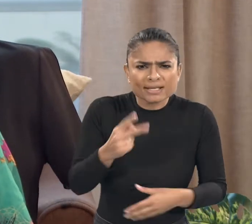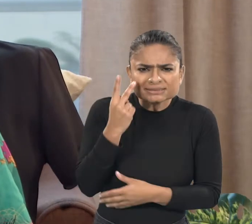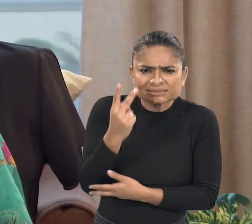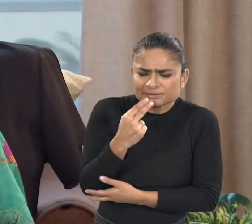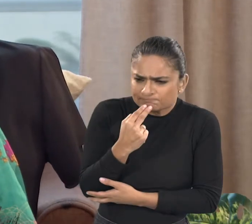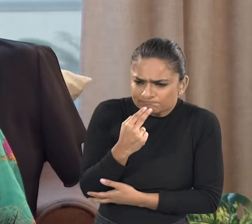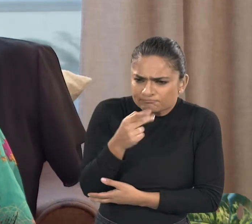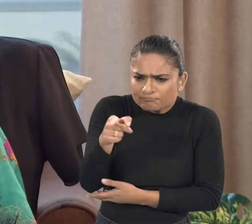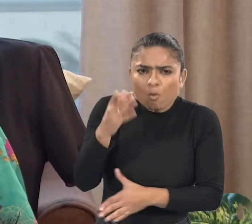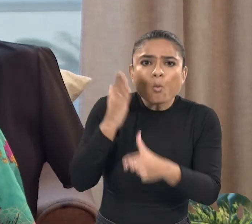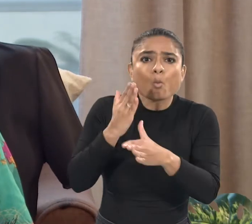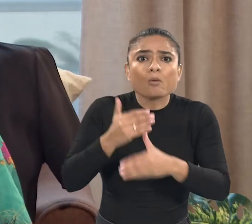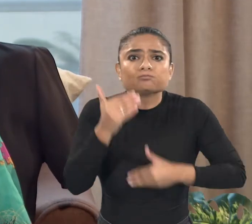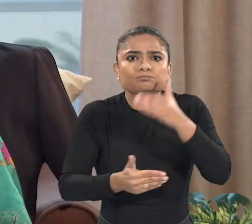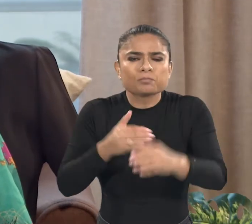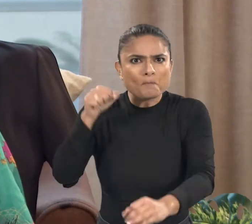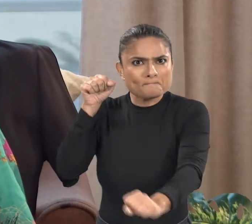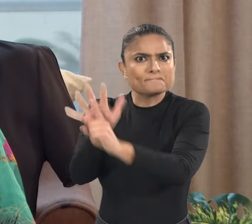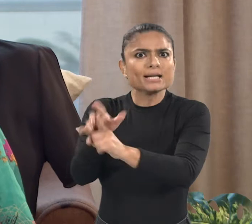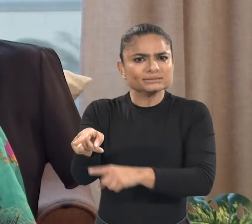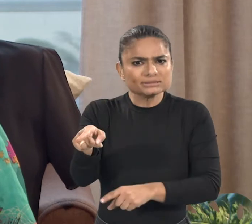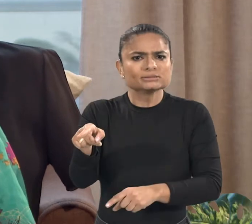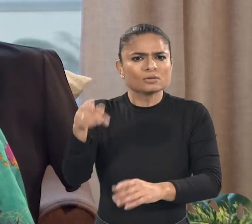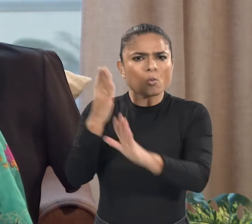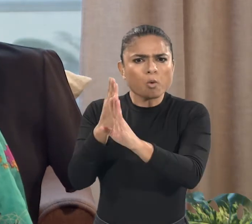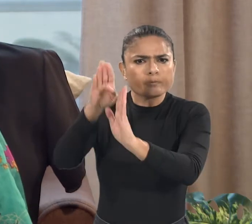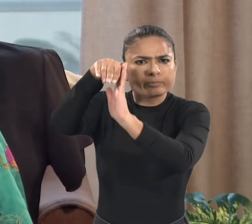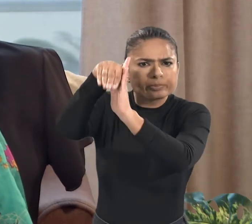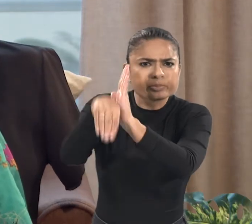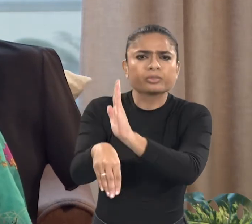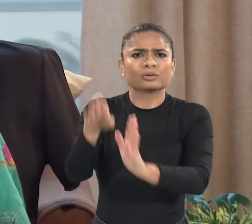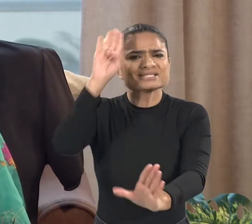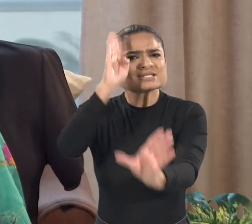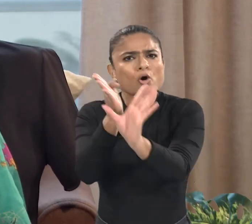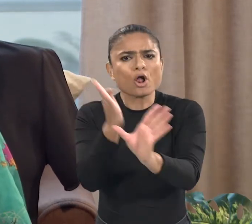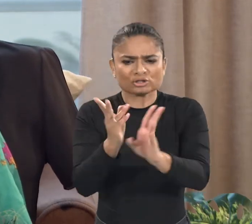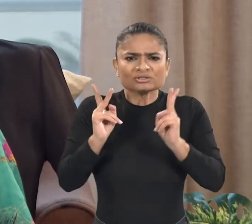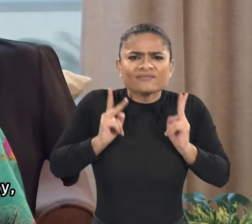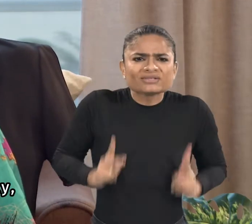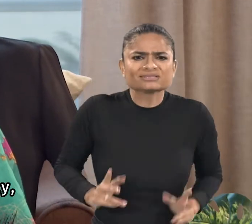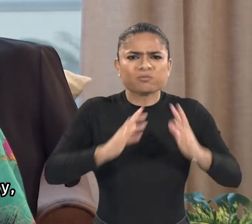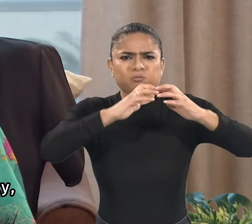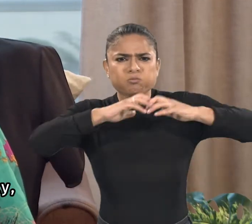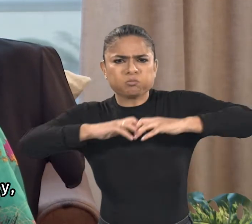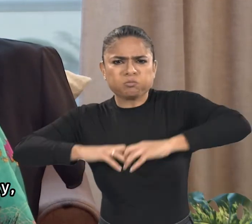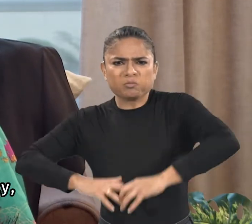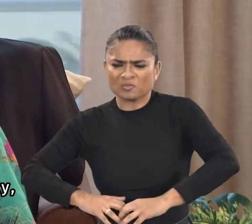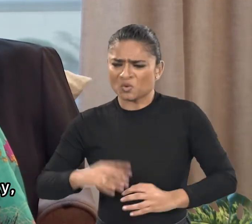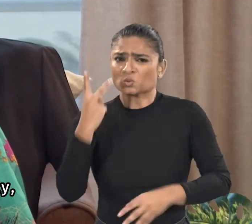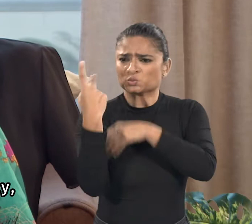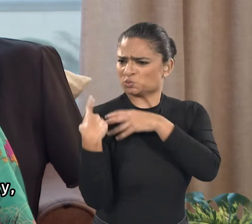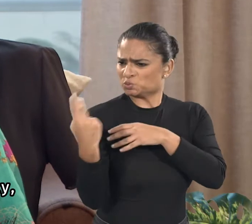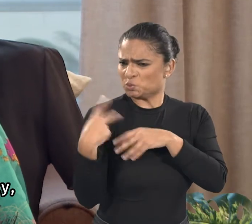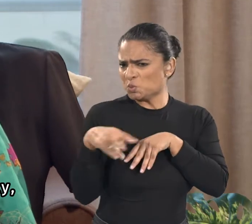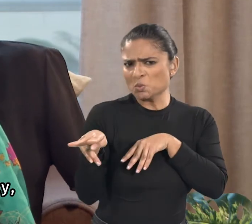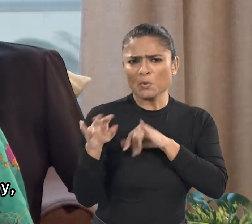recognize how a psychological challenge can impact on your functioning as much as a physical one. So I saw that the two of us were